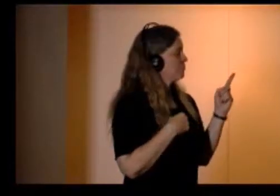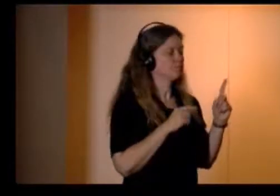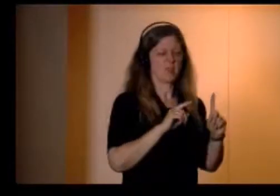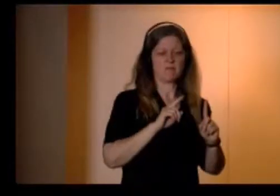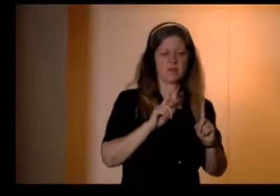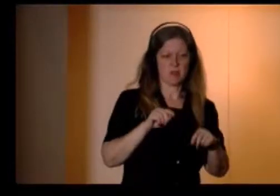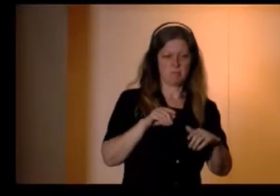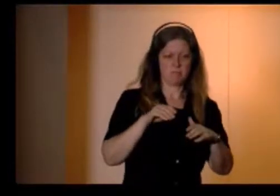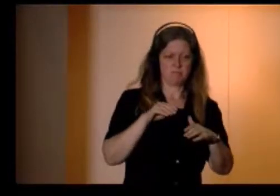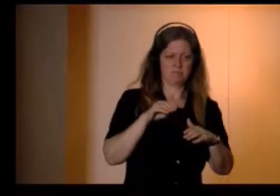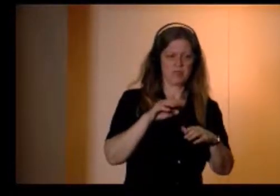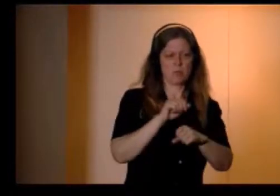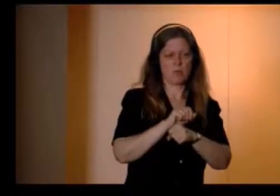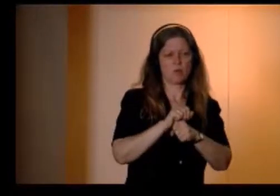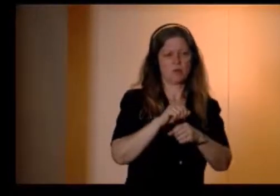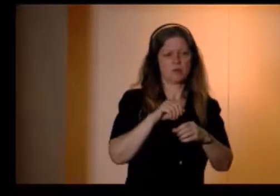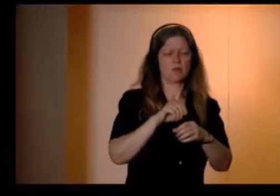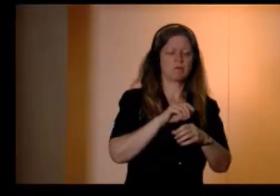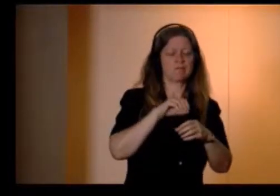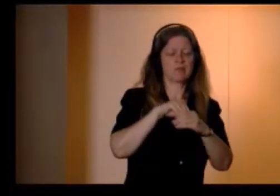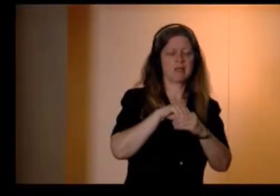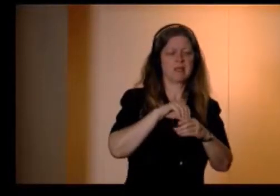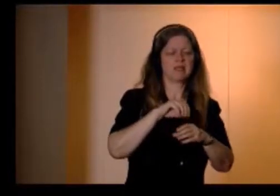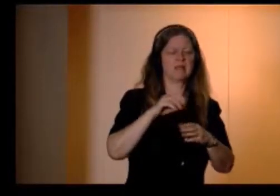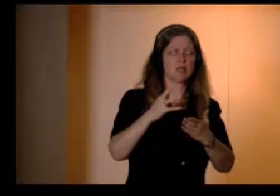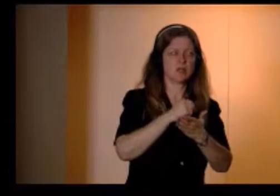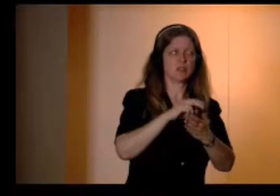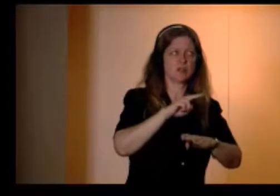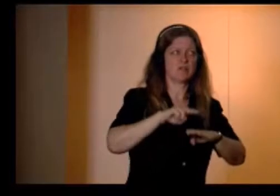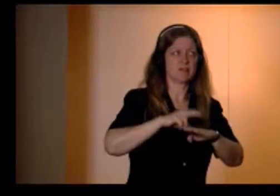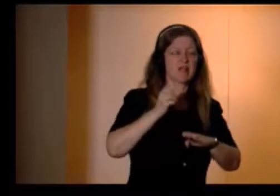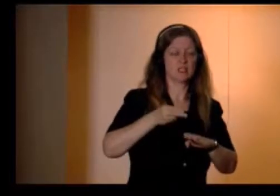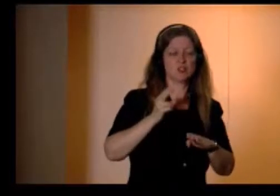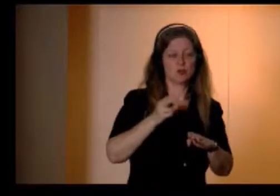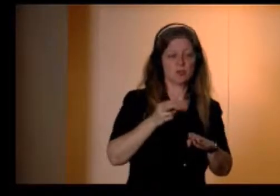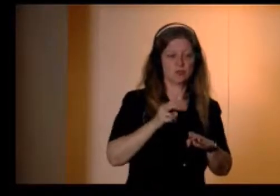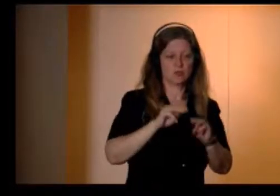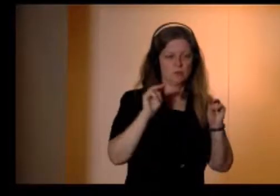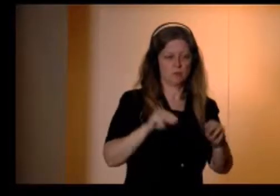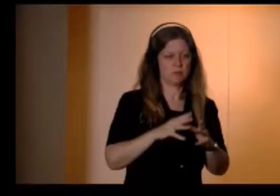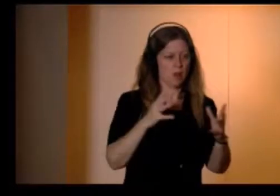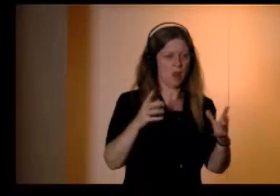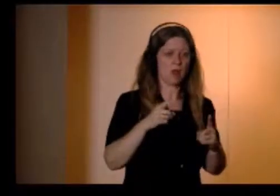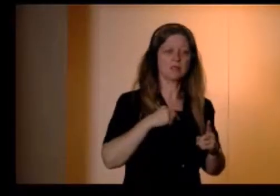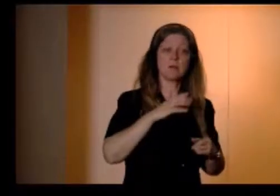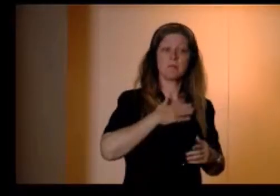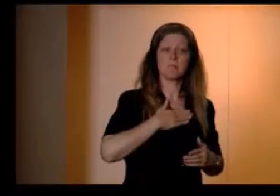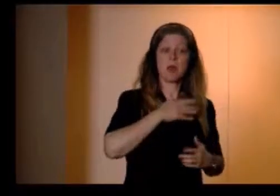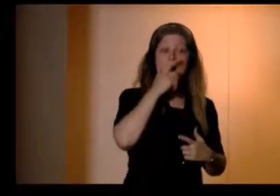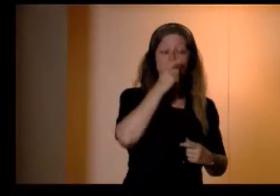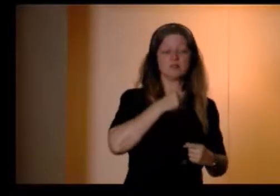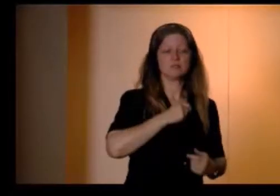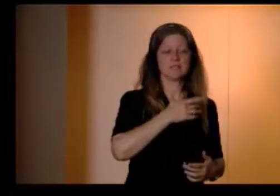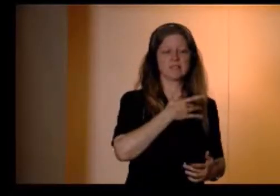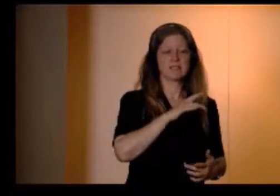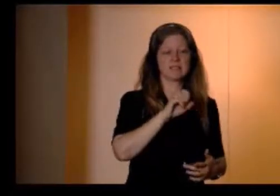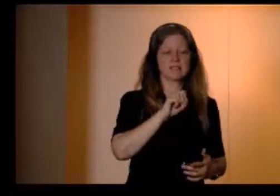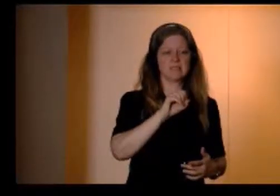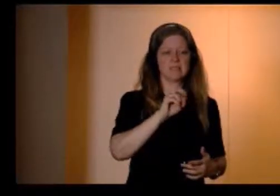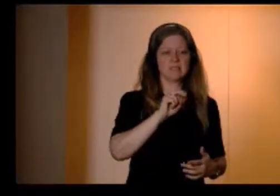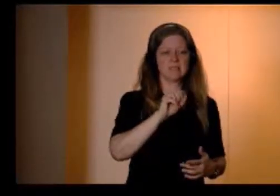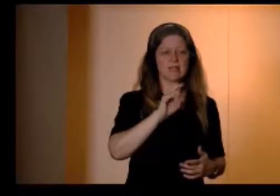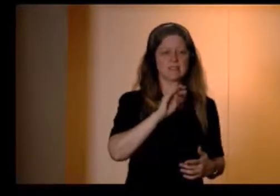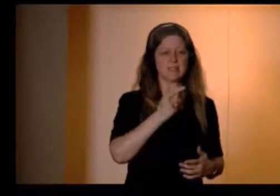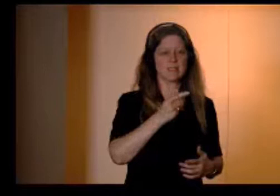History Museum for quite a bit. And what I've done, I'm interested in sensing. Right? So what I've done is I've digitized ears, so 3D